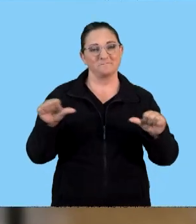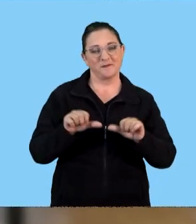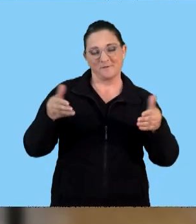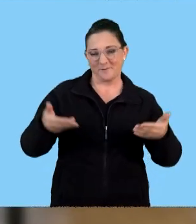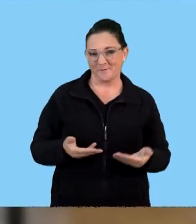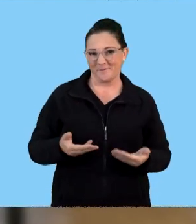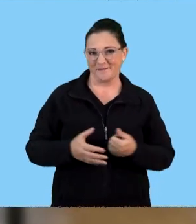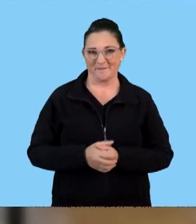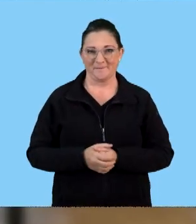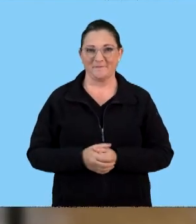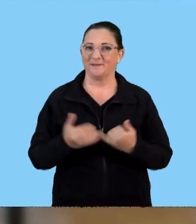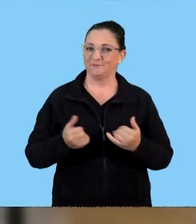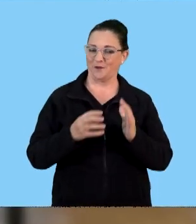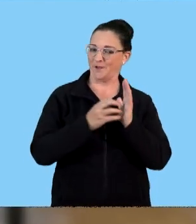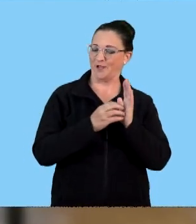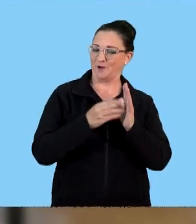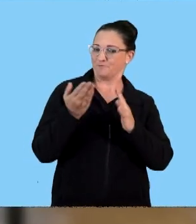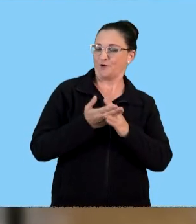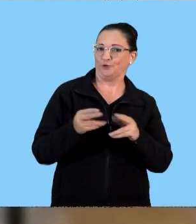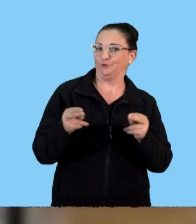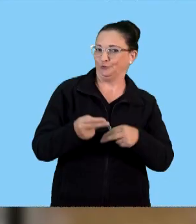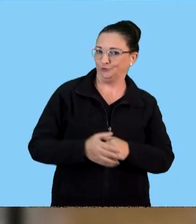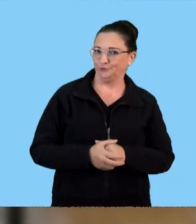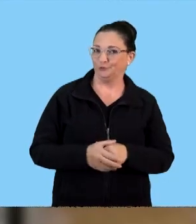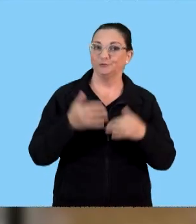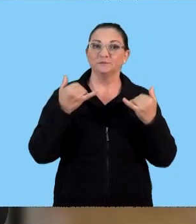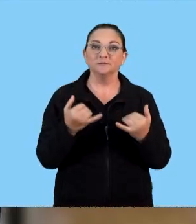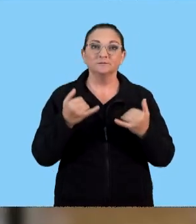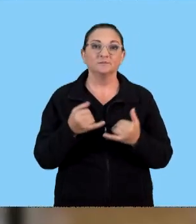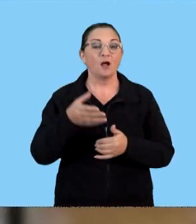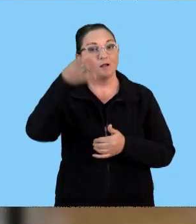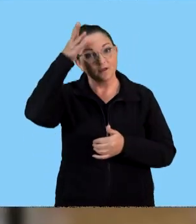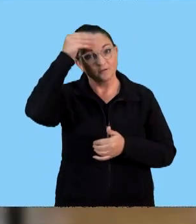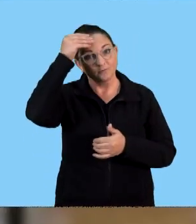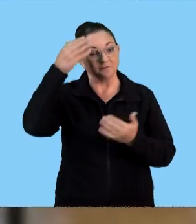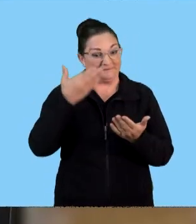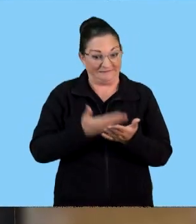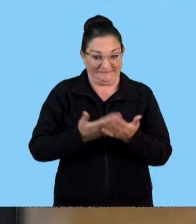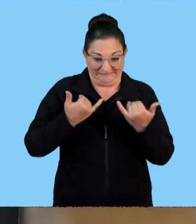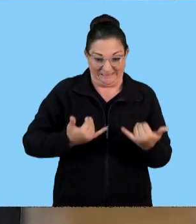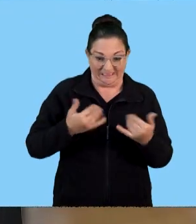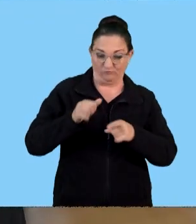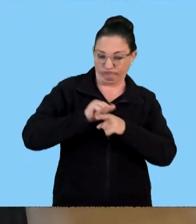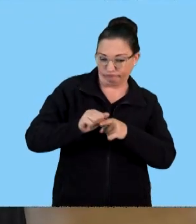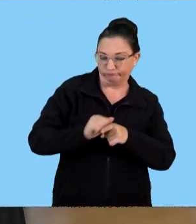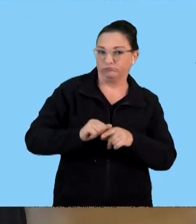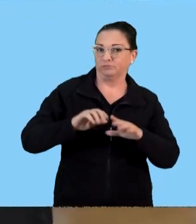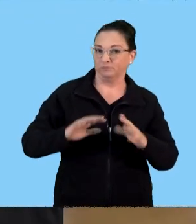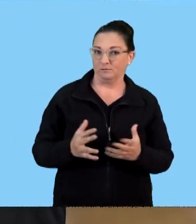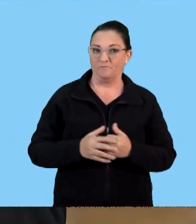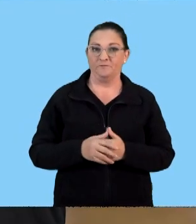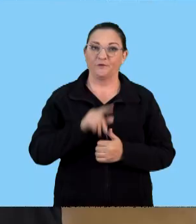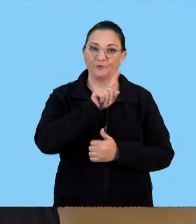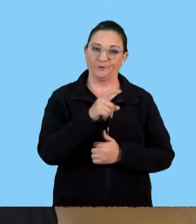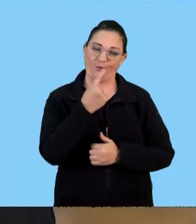Okay guys, welcome back after that short advert break. Let us now take our information and put it into practice. Okay, so let's look at our